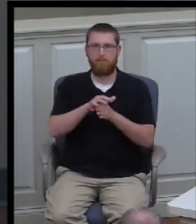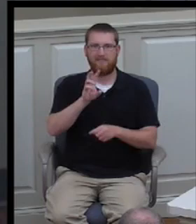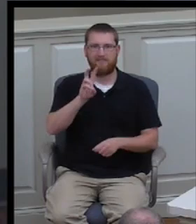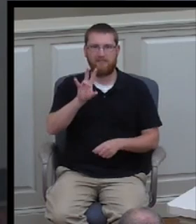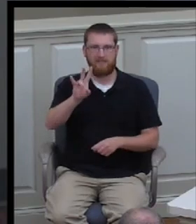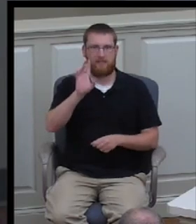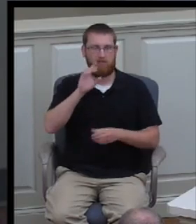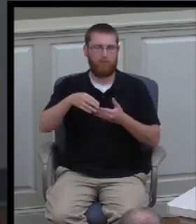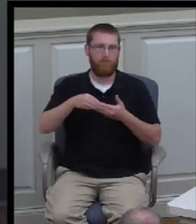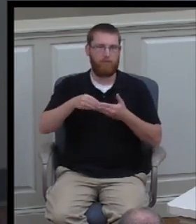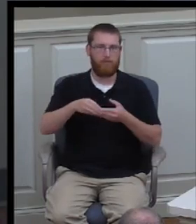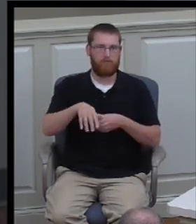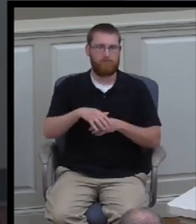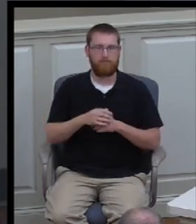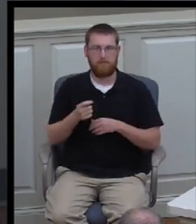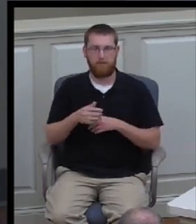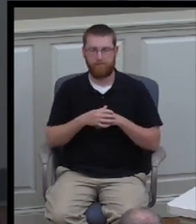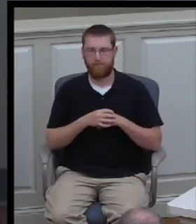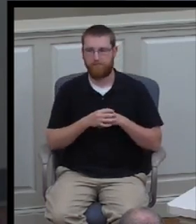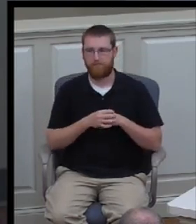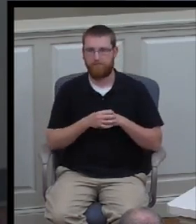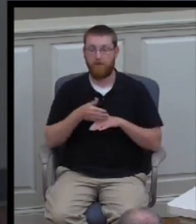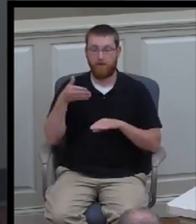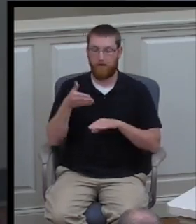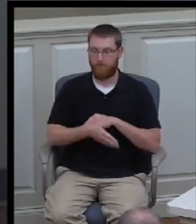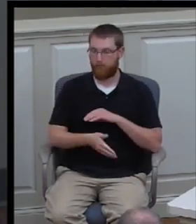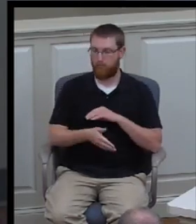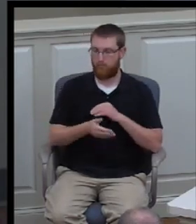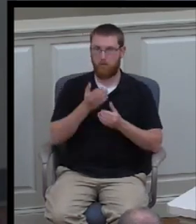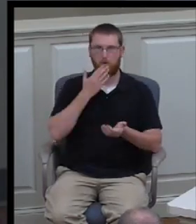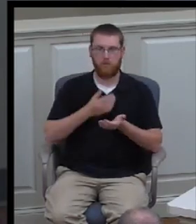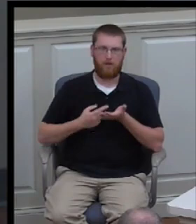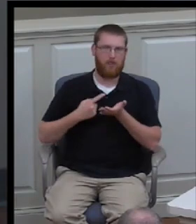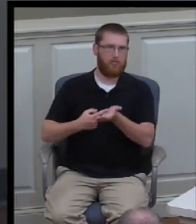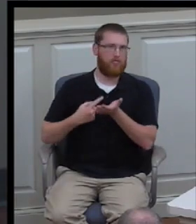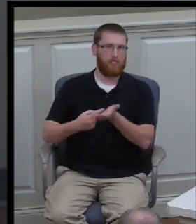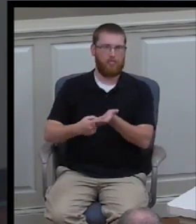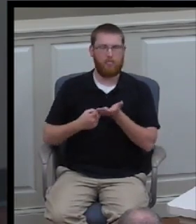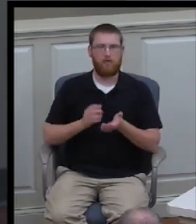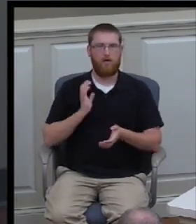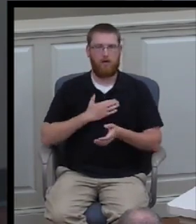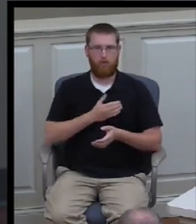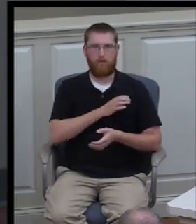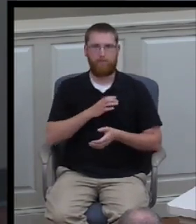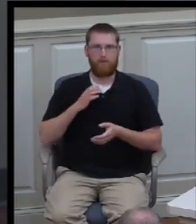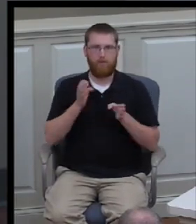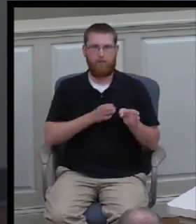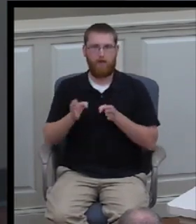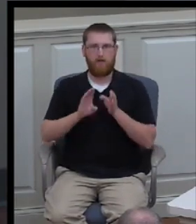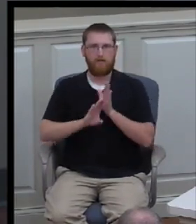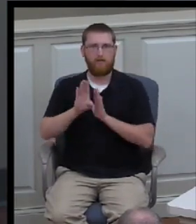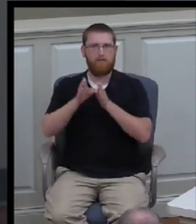wiggle room. After a pretty good debate at the Planning Commission, the developer, based